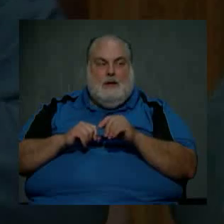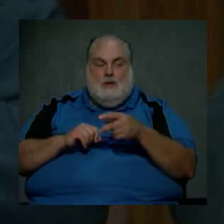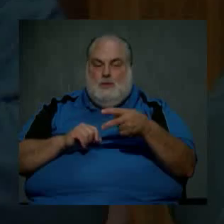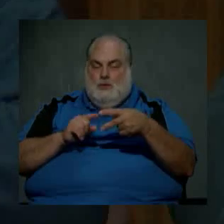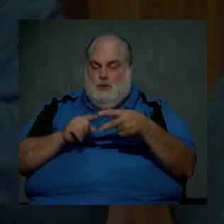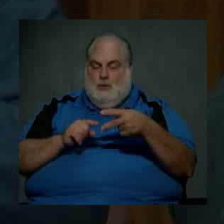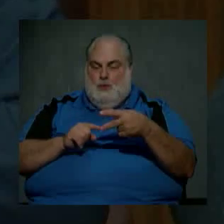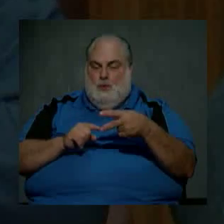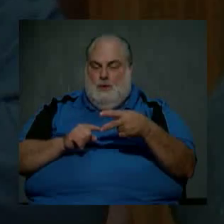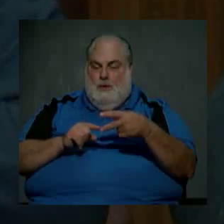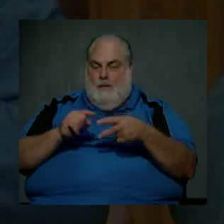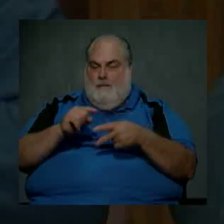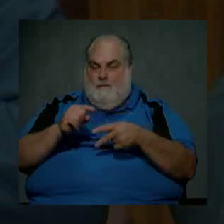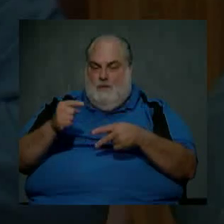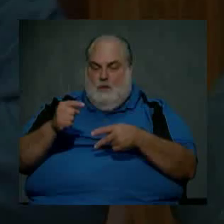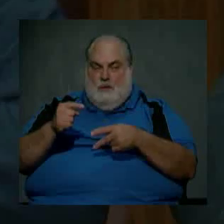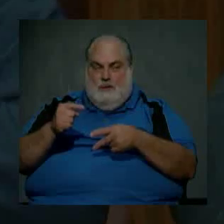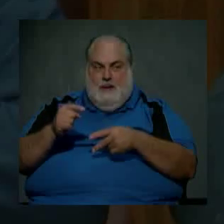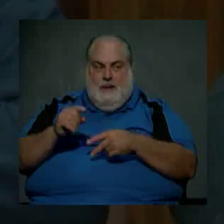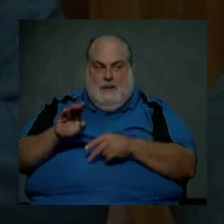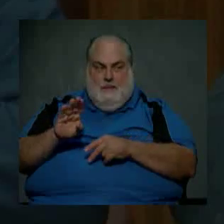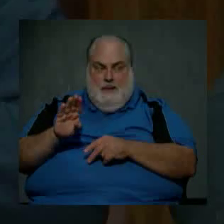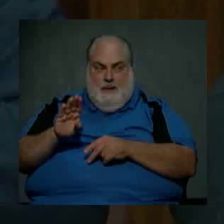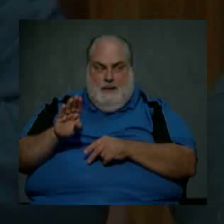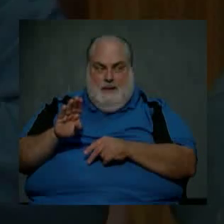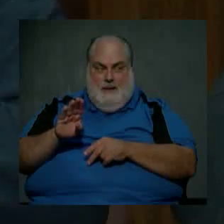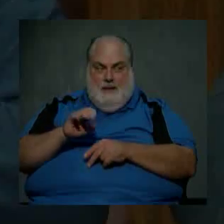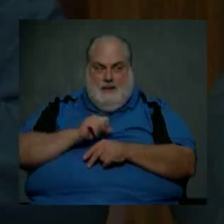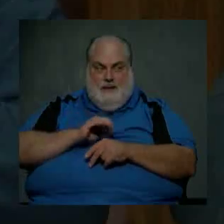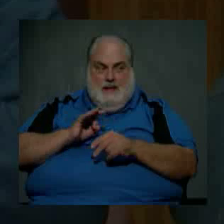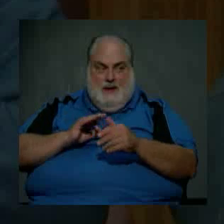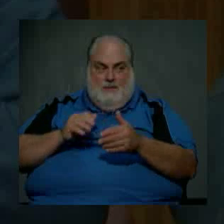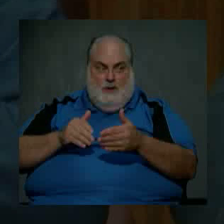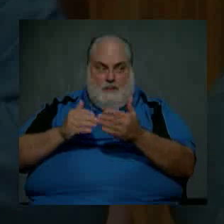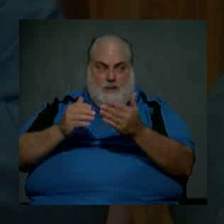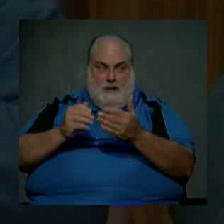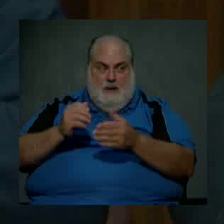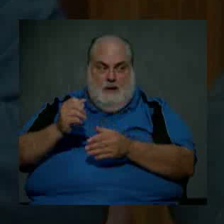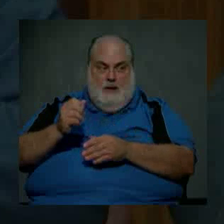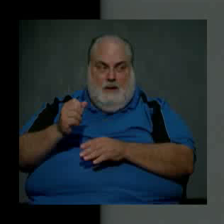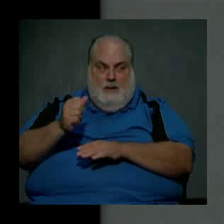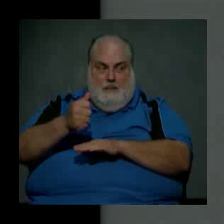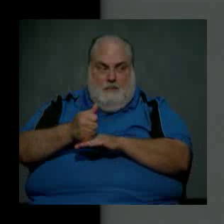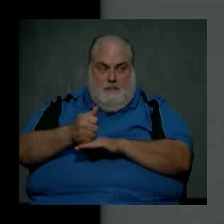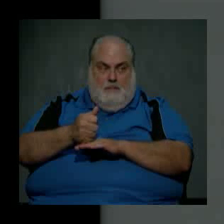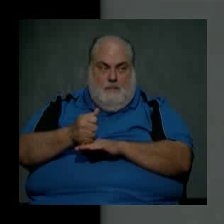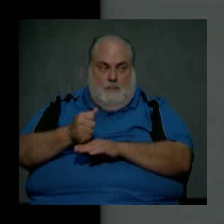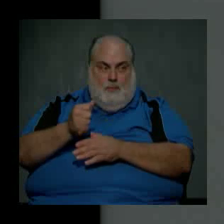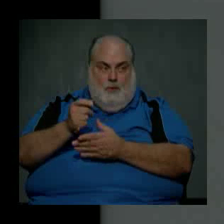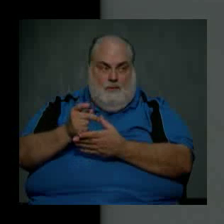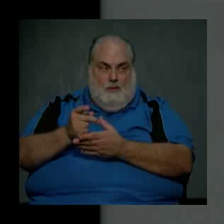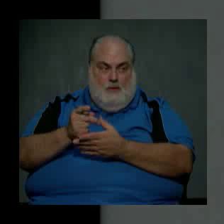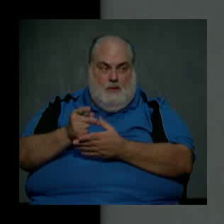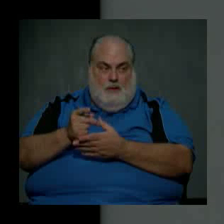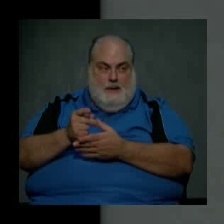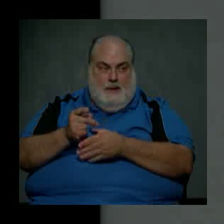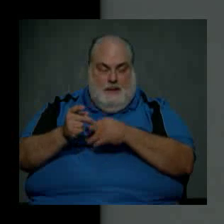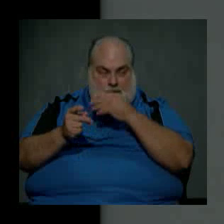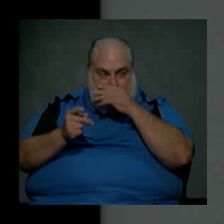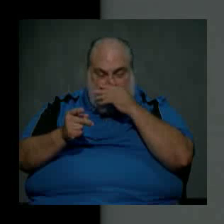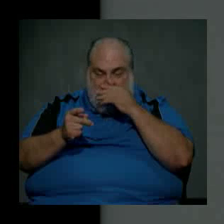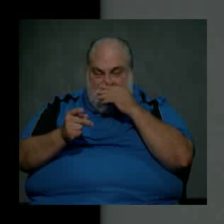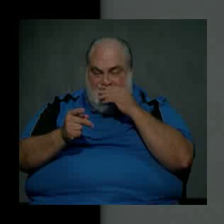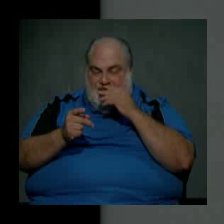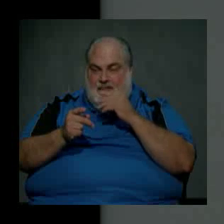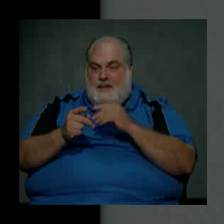2 items. First is item B. Staff recommends for placement on consent approval. Item B,